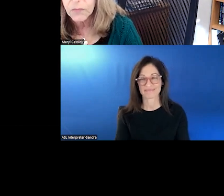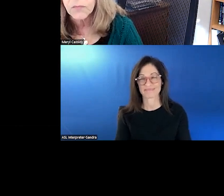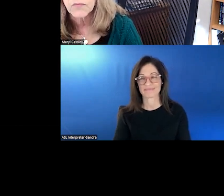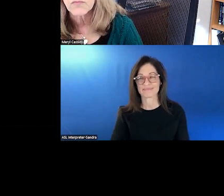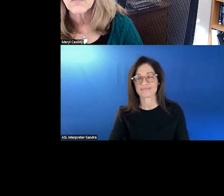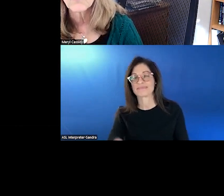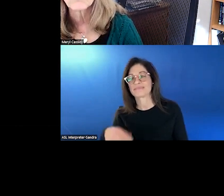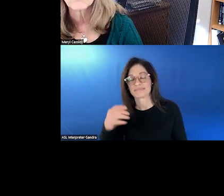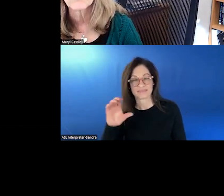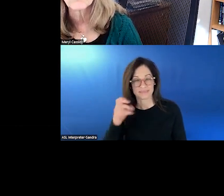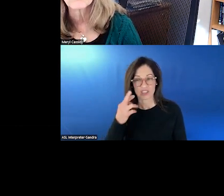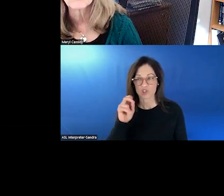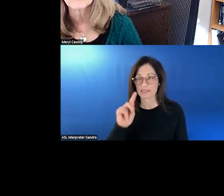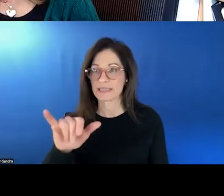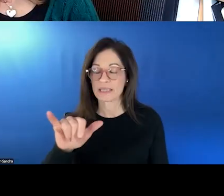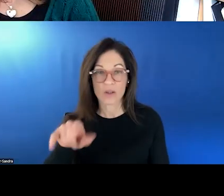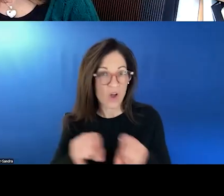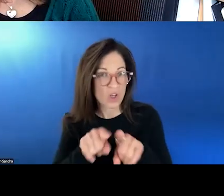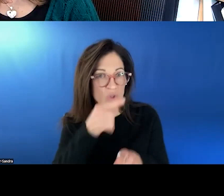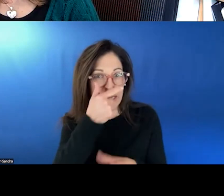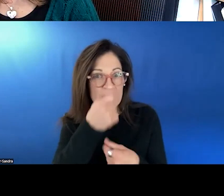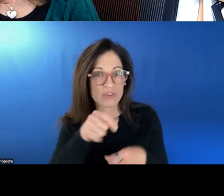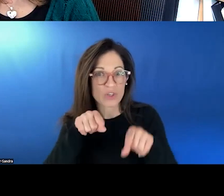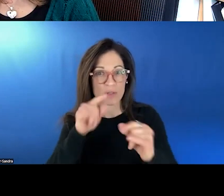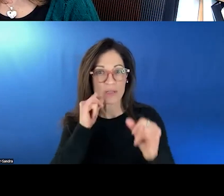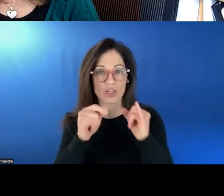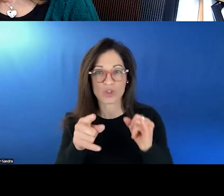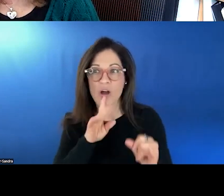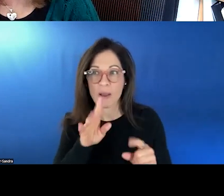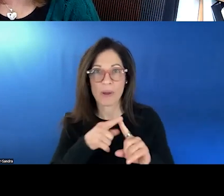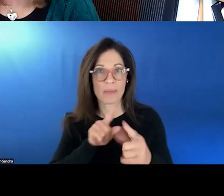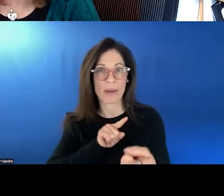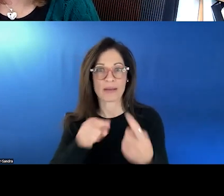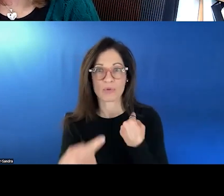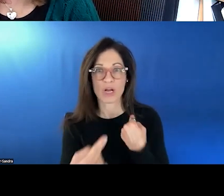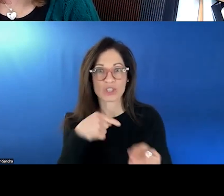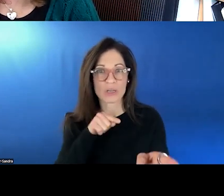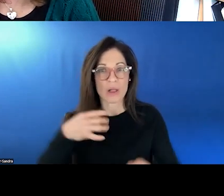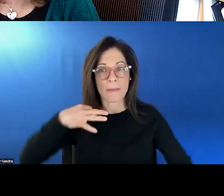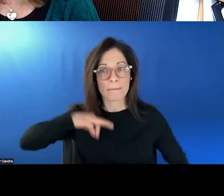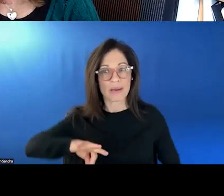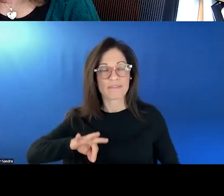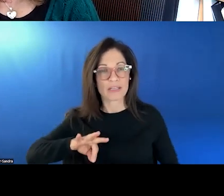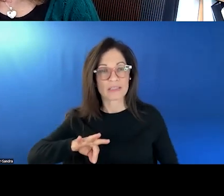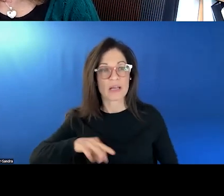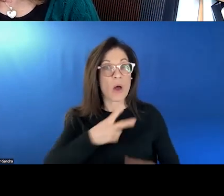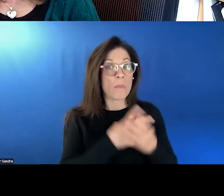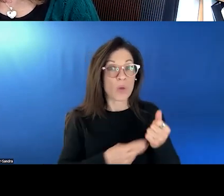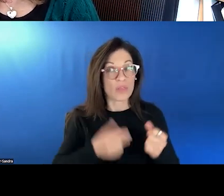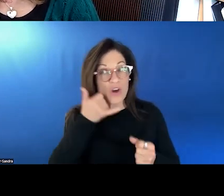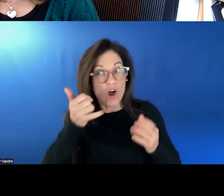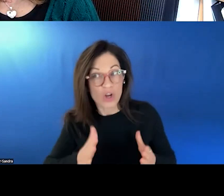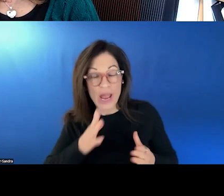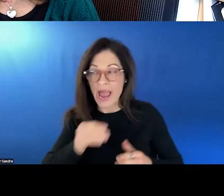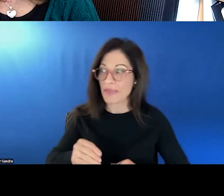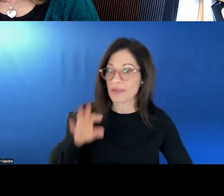you mentioned during the interview about the bidirectional benefits of follow-up calls to both the caller and the 988 contact